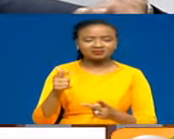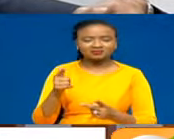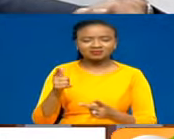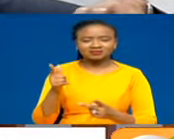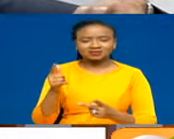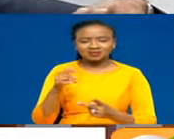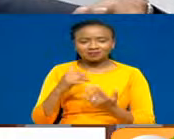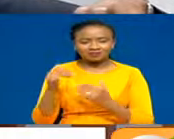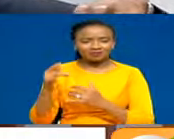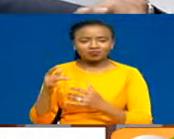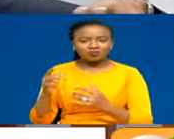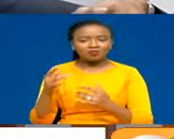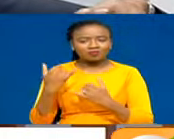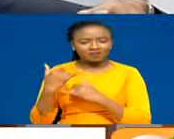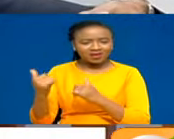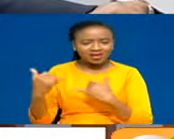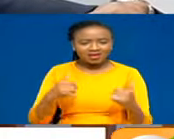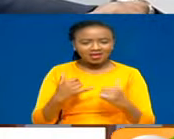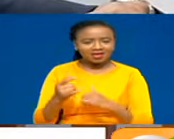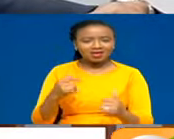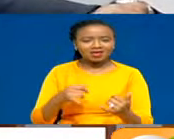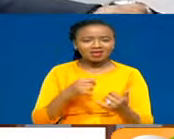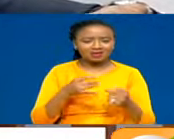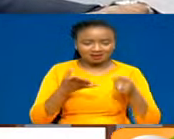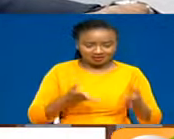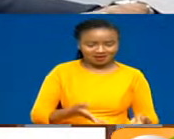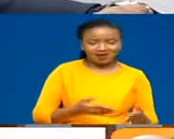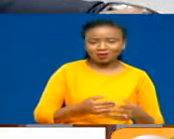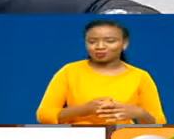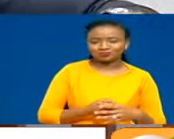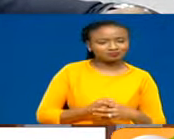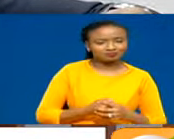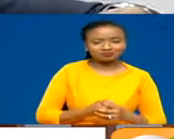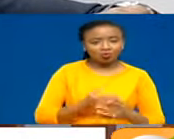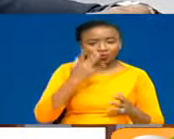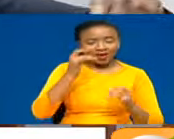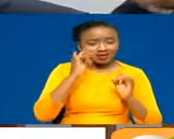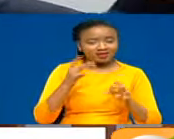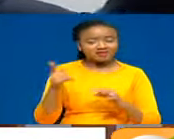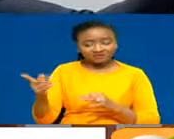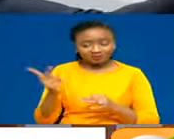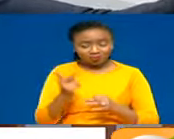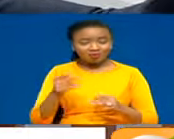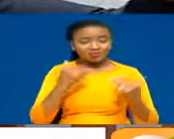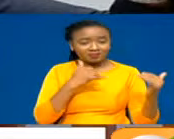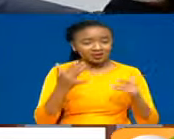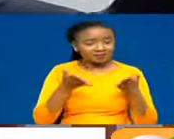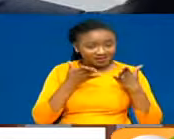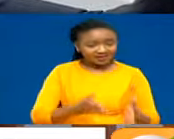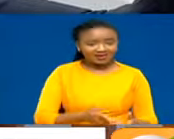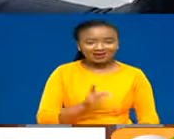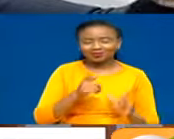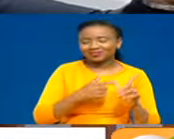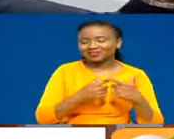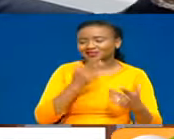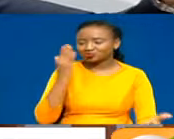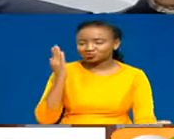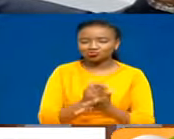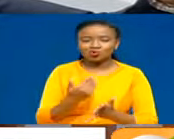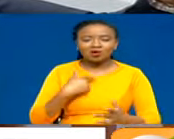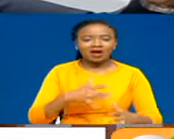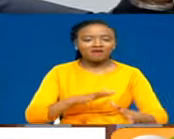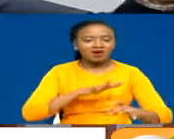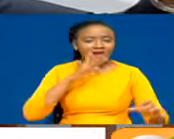and Manute Ball too, did not play in this era. Because if they did, imagine the movement they would have